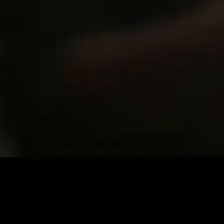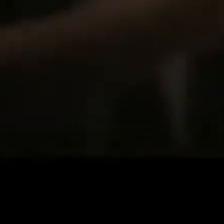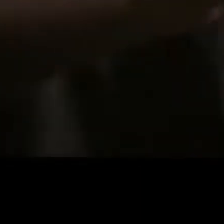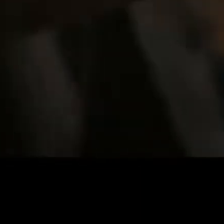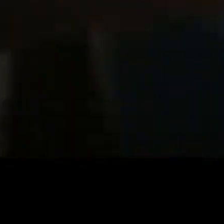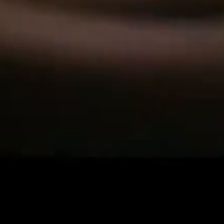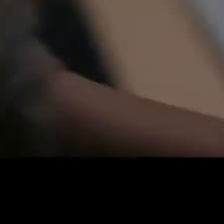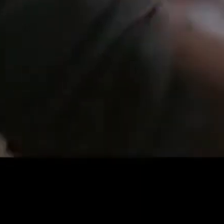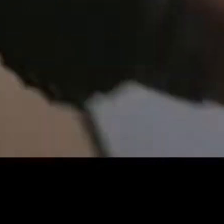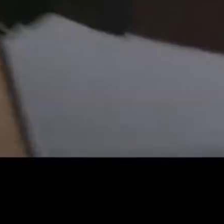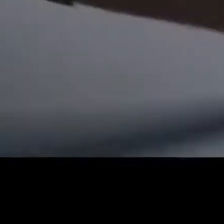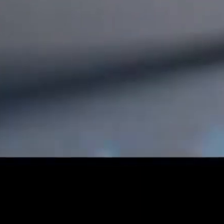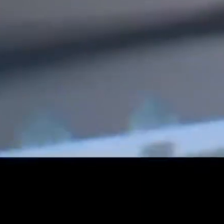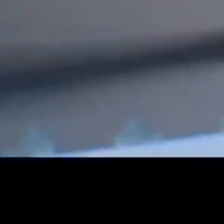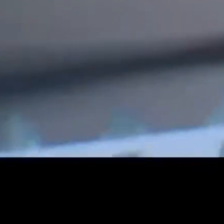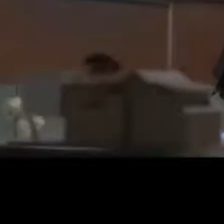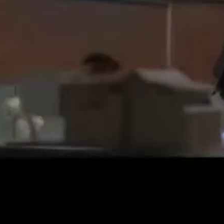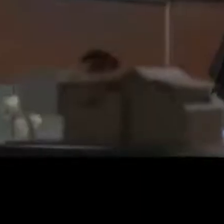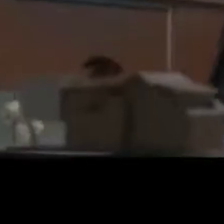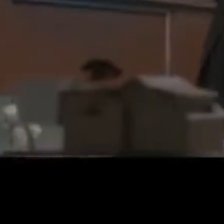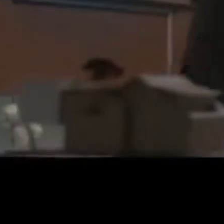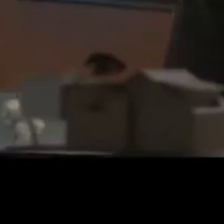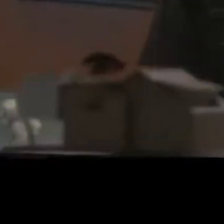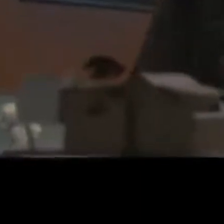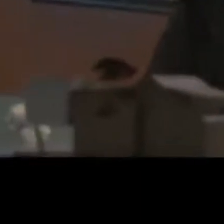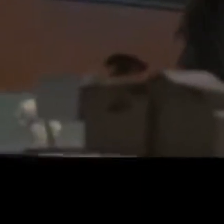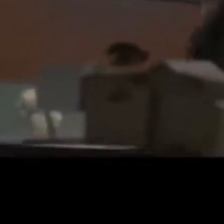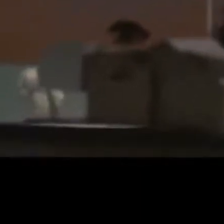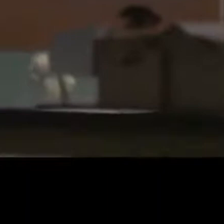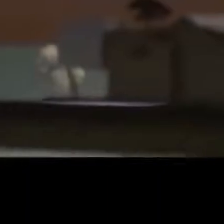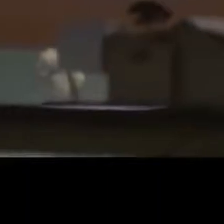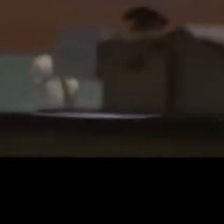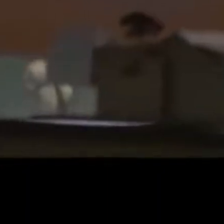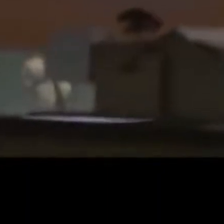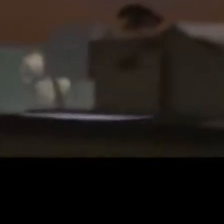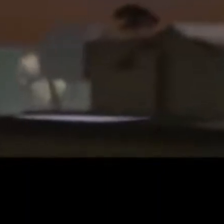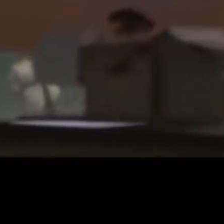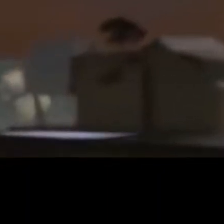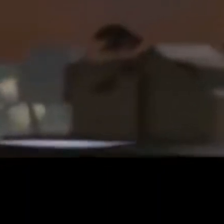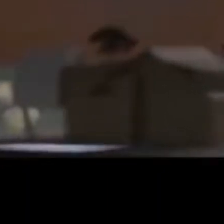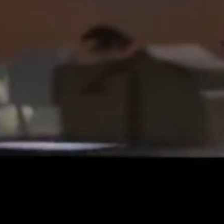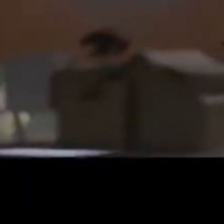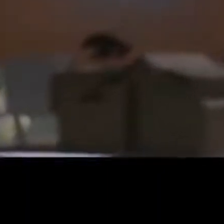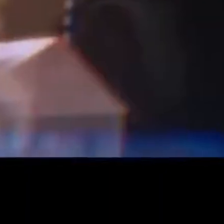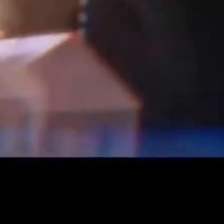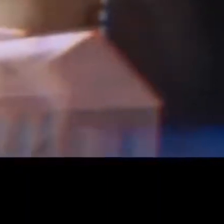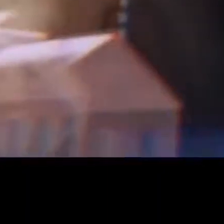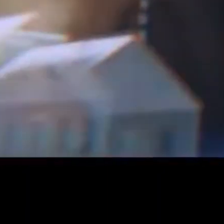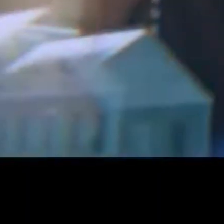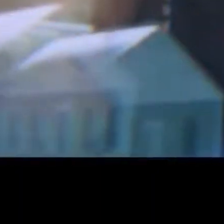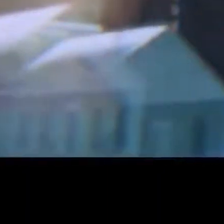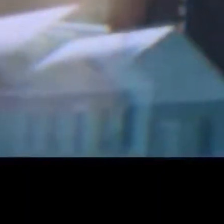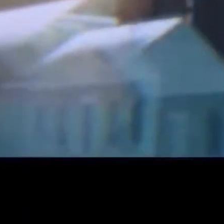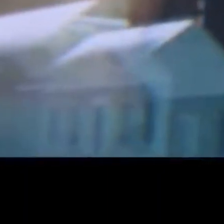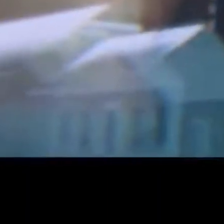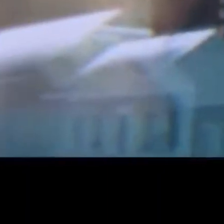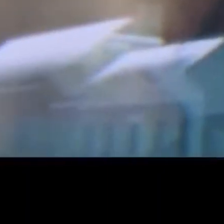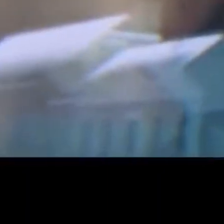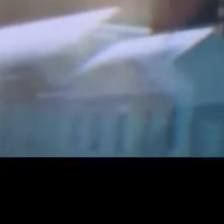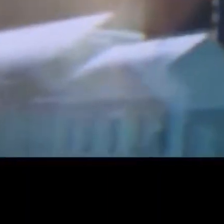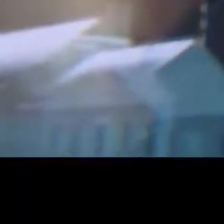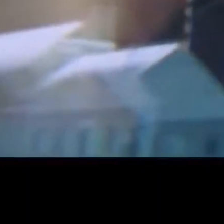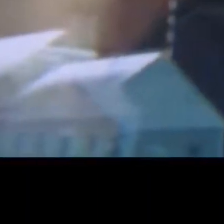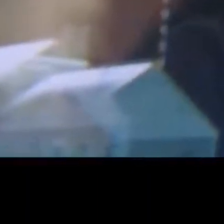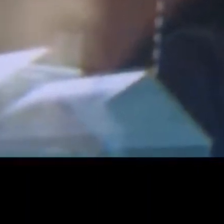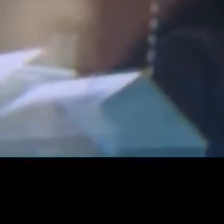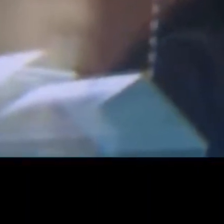Place this here. Let's see how we go from there, okay? This sense of collaboration and the feelings of connection it brings excites